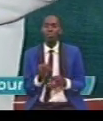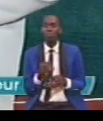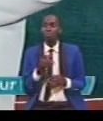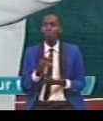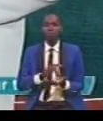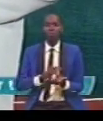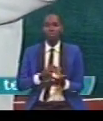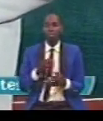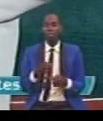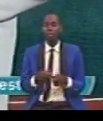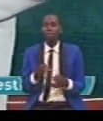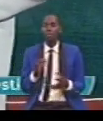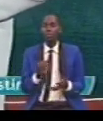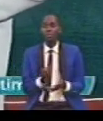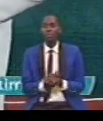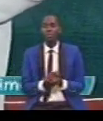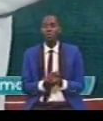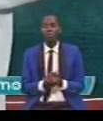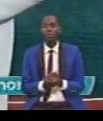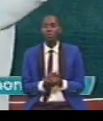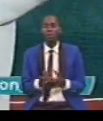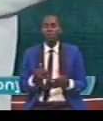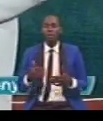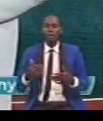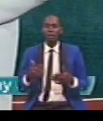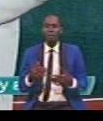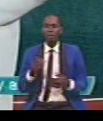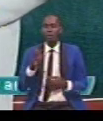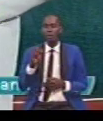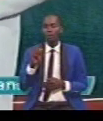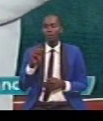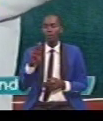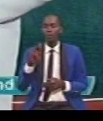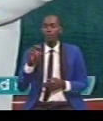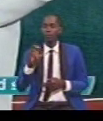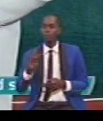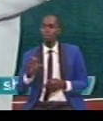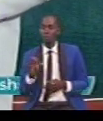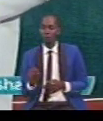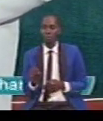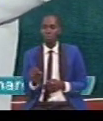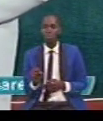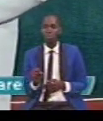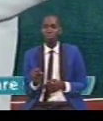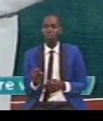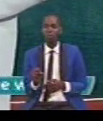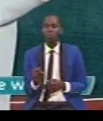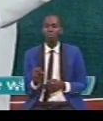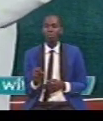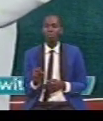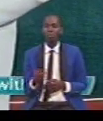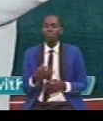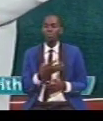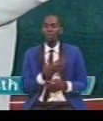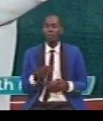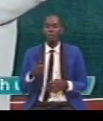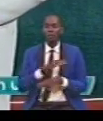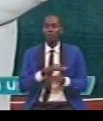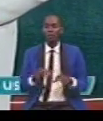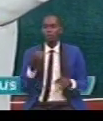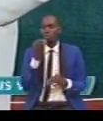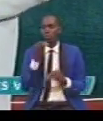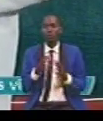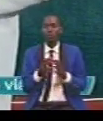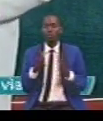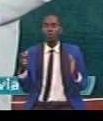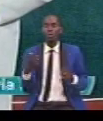normally present in students because of stress, they want to pass. So you normally have these stress ulcers, they don't eat a lot. So